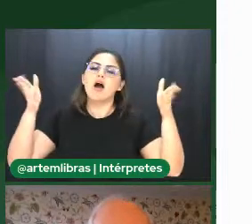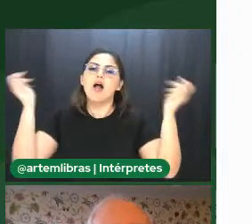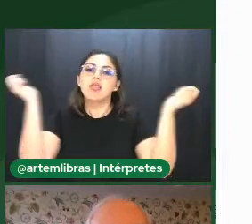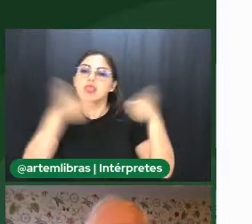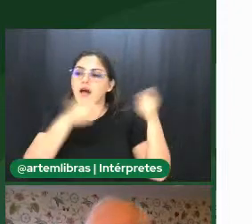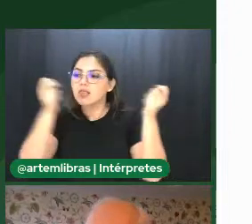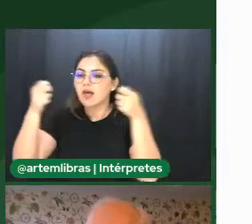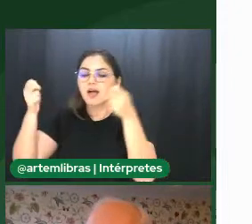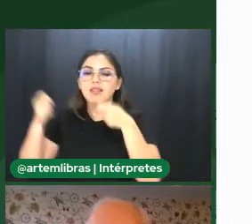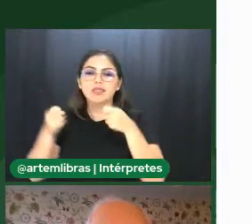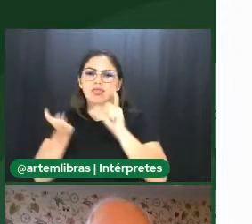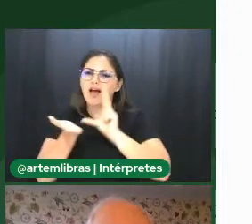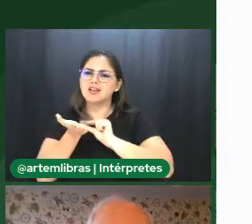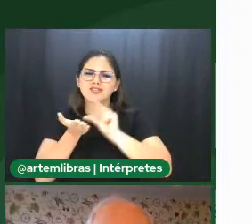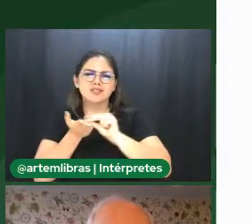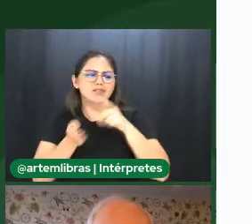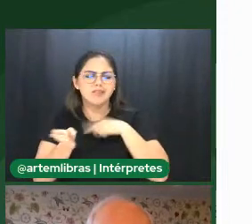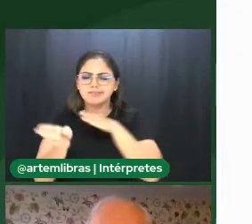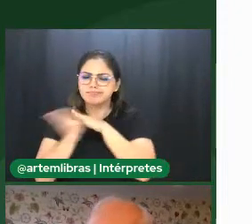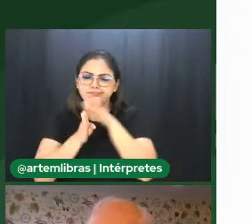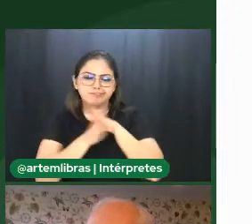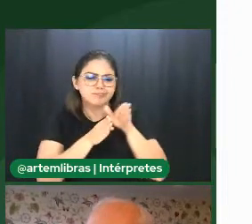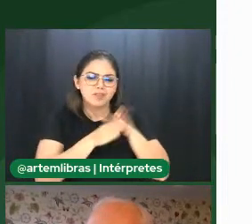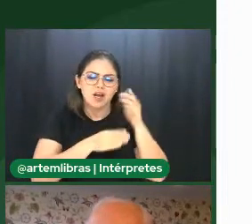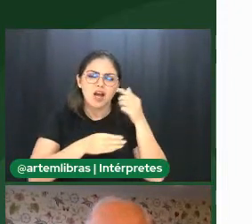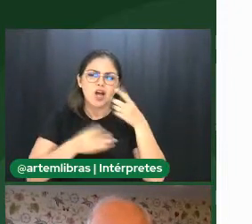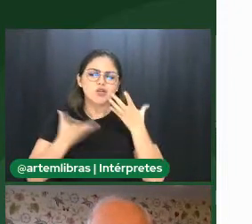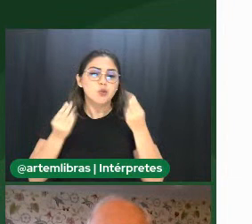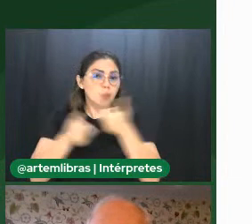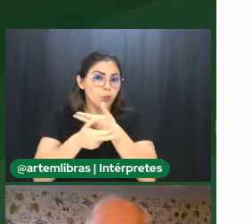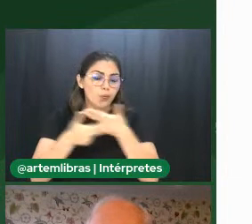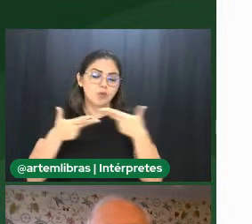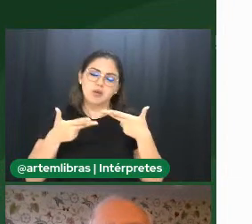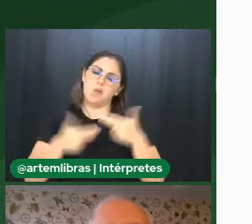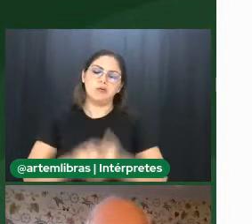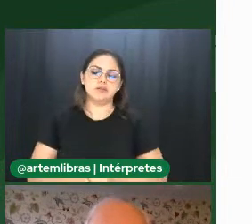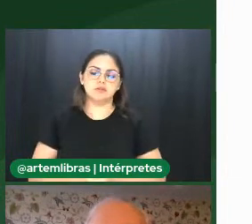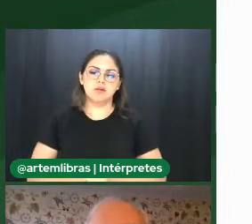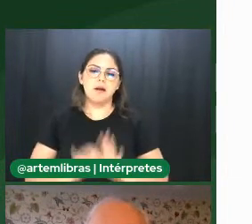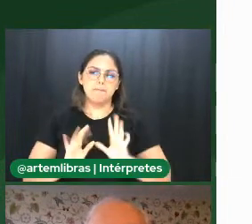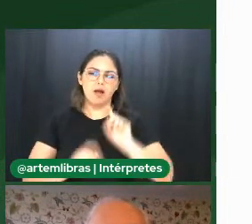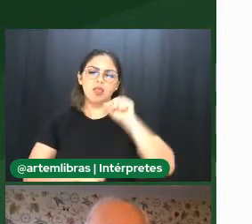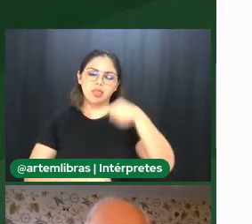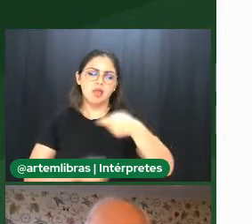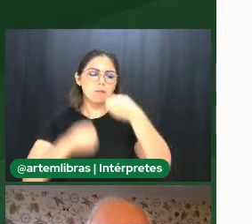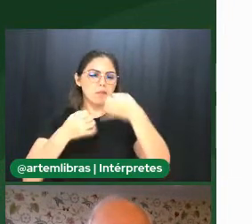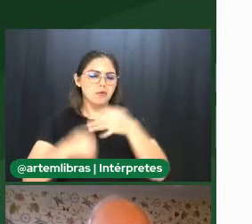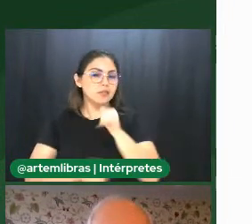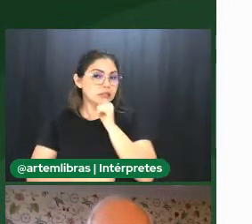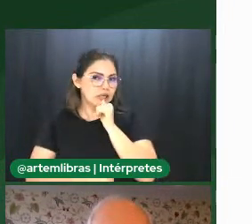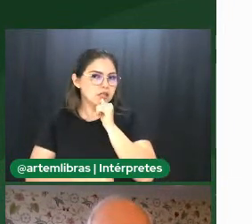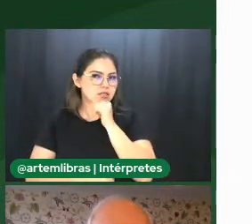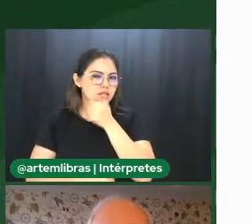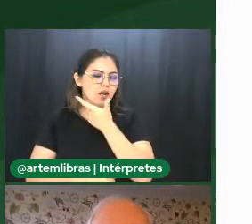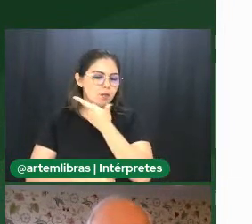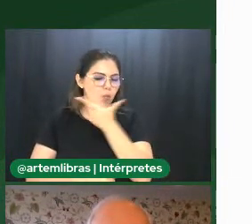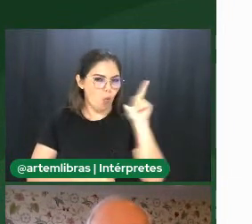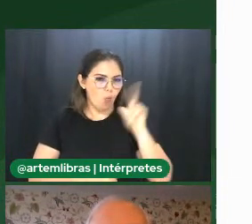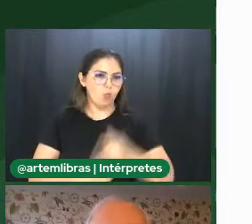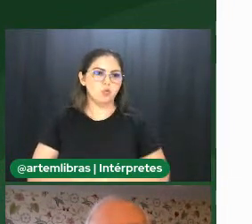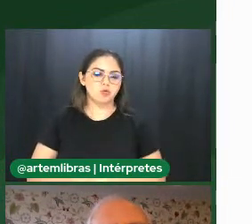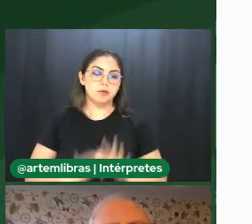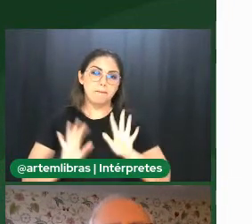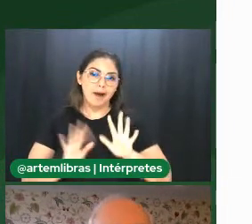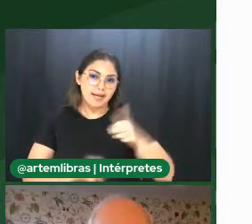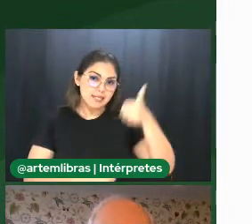about. And I'll come back and we'll take a look at some examples of how we put this to work. That's the first idea, the Hcii